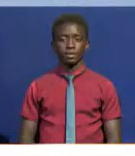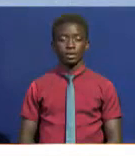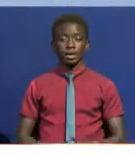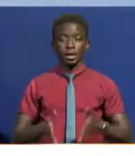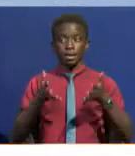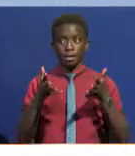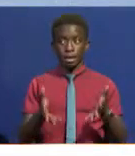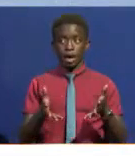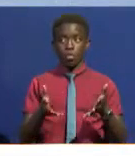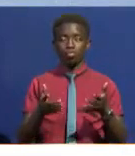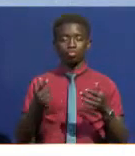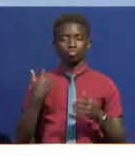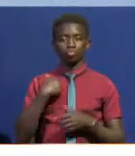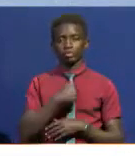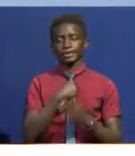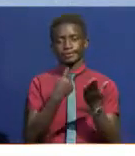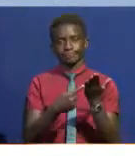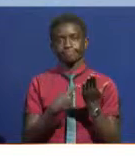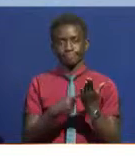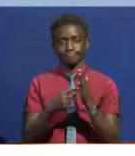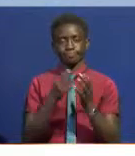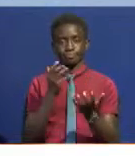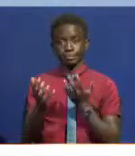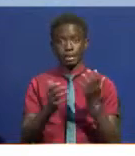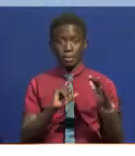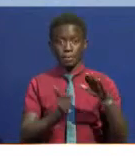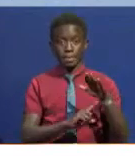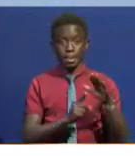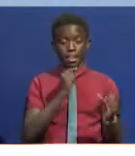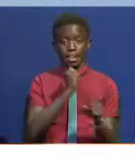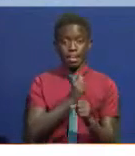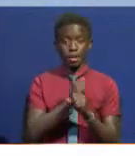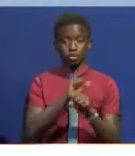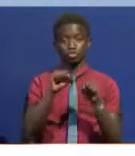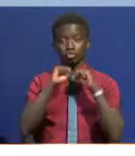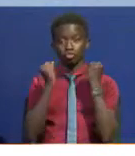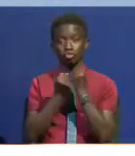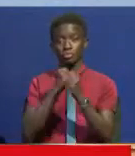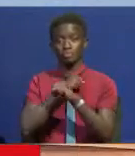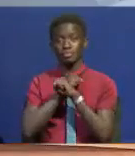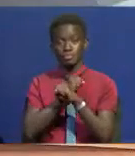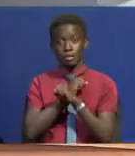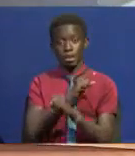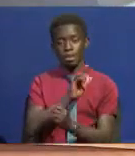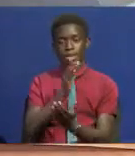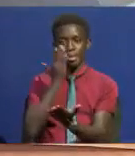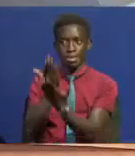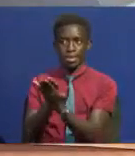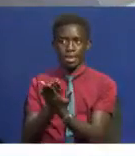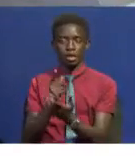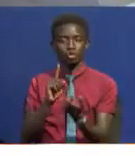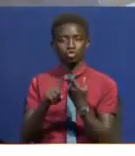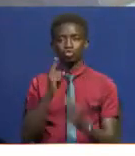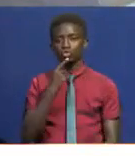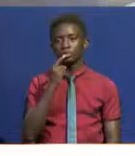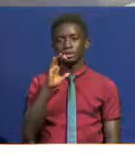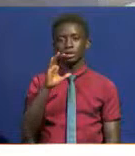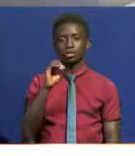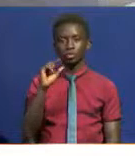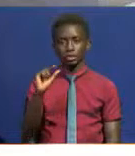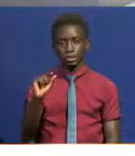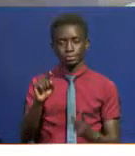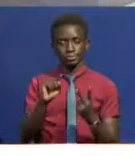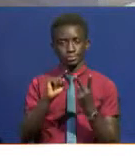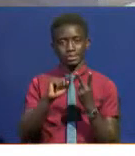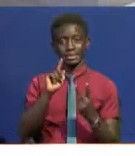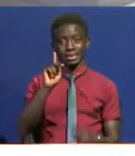Now let's take a look at businesses where the Ministry of Labour and Social Protection has appealed to the Council of Governors and the Kenya Revenue